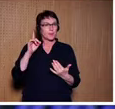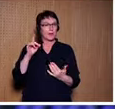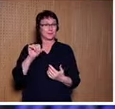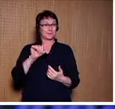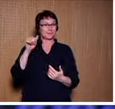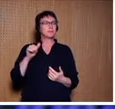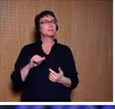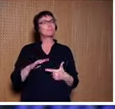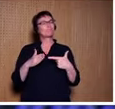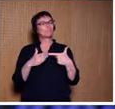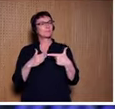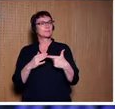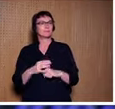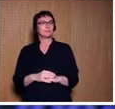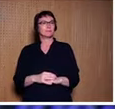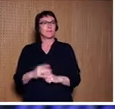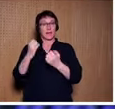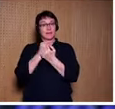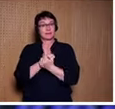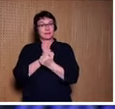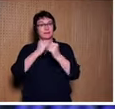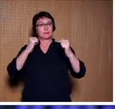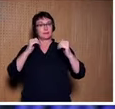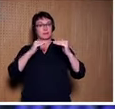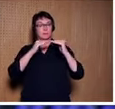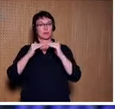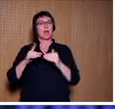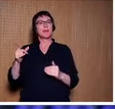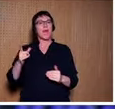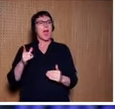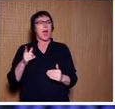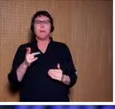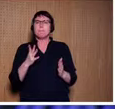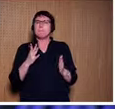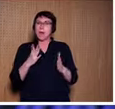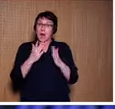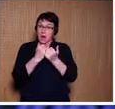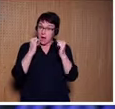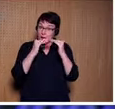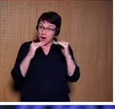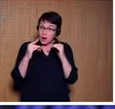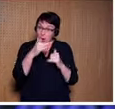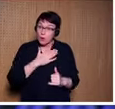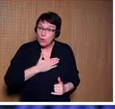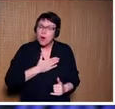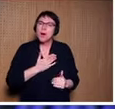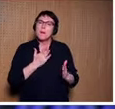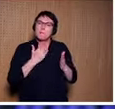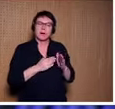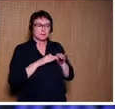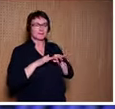nature thrives on dissent, diversity, and plurality. And so this is what the response must focus